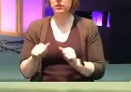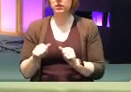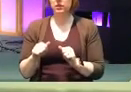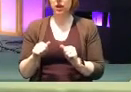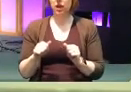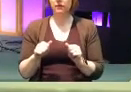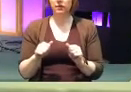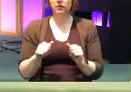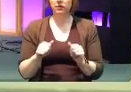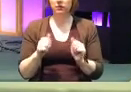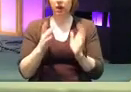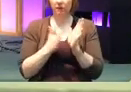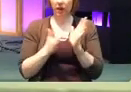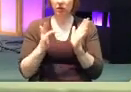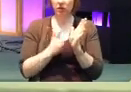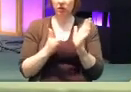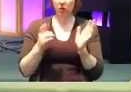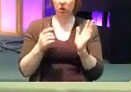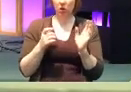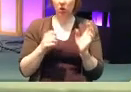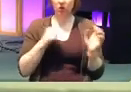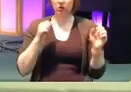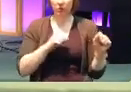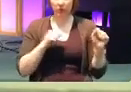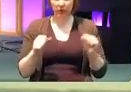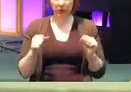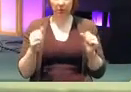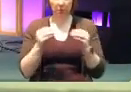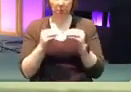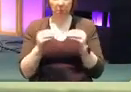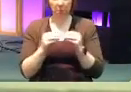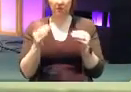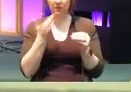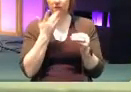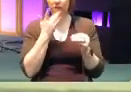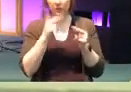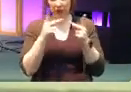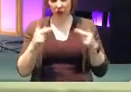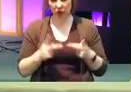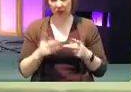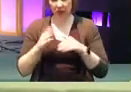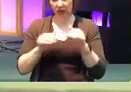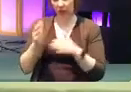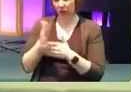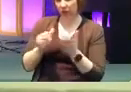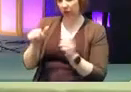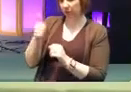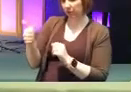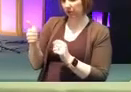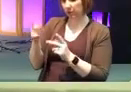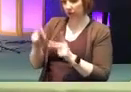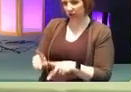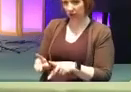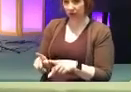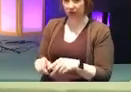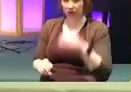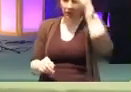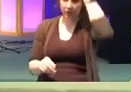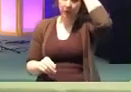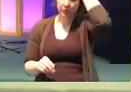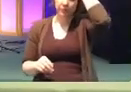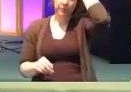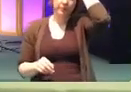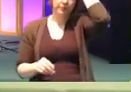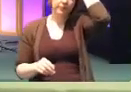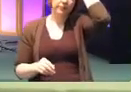advantage or to be in a more favorable position than someone or something else. And so,